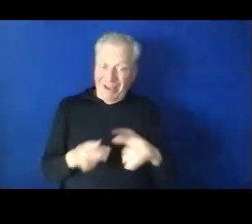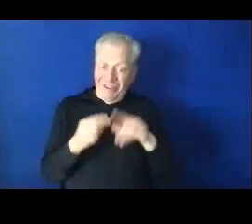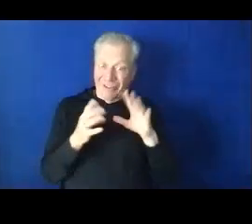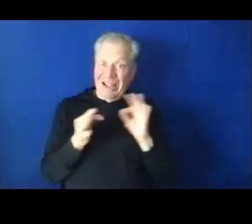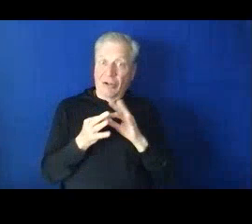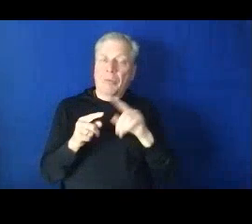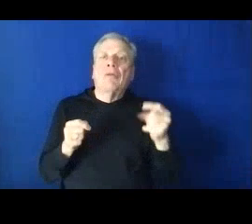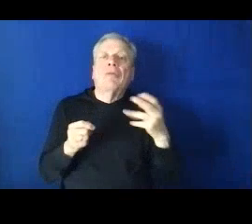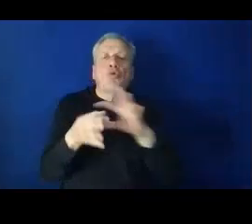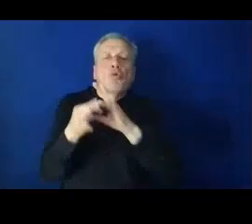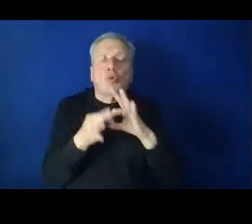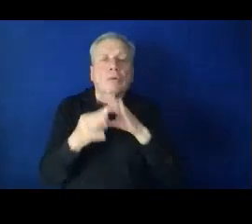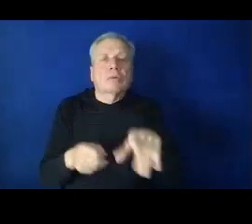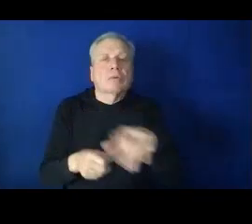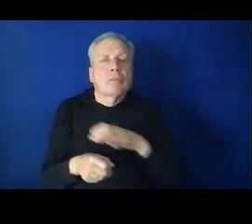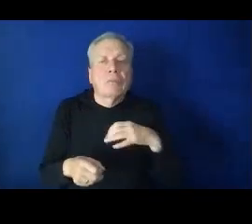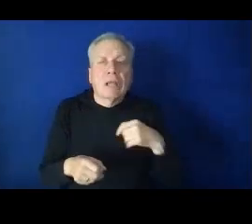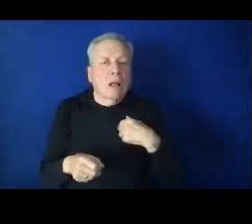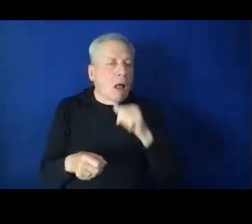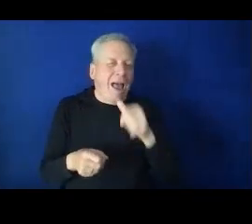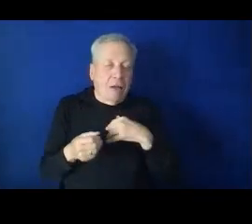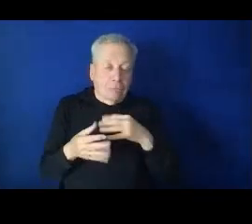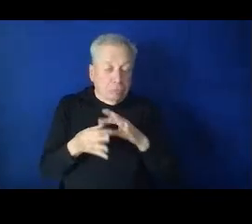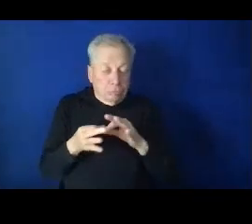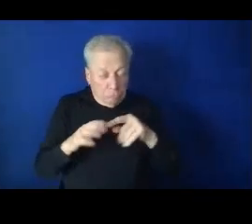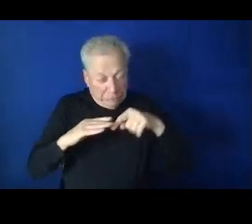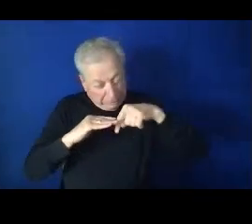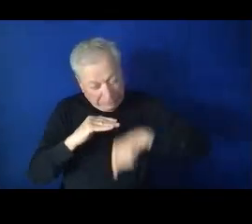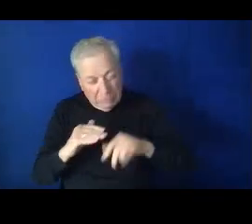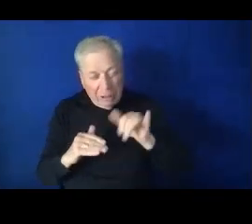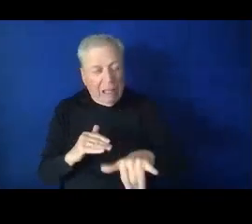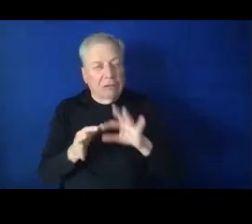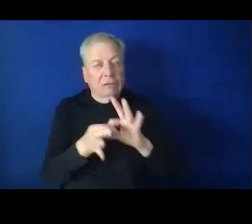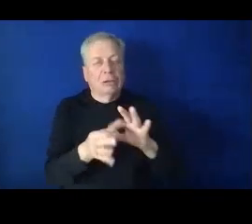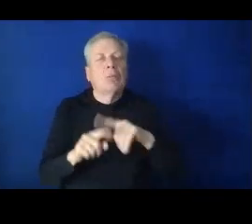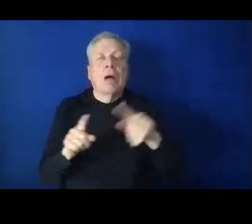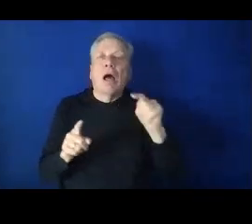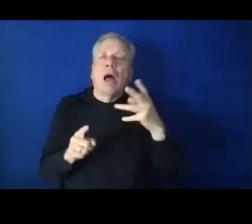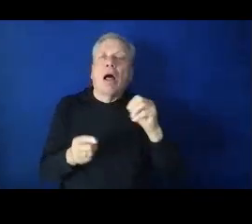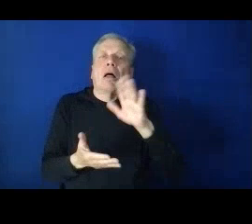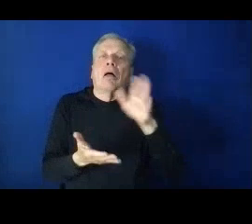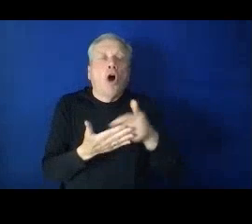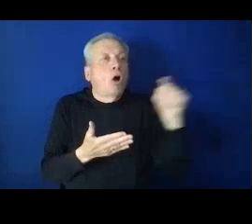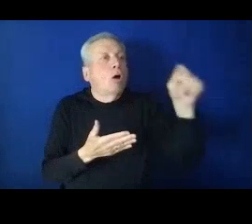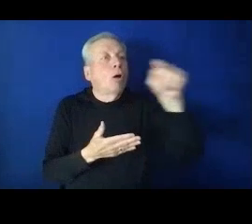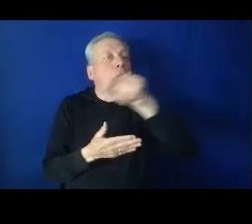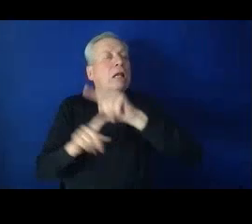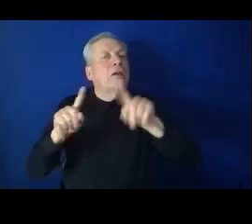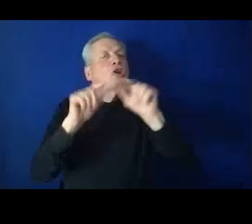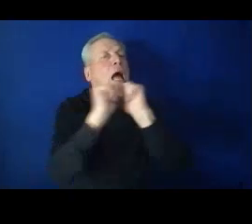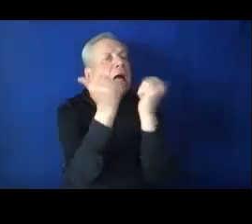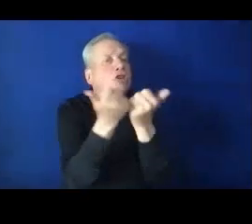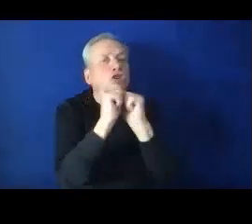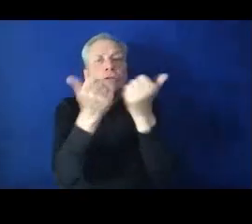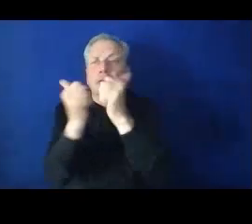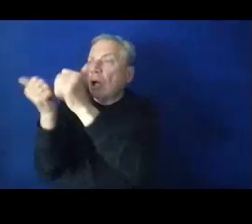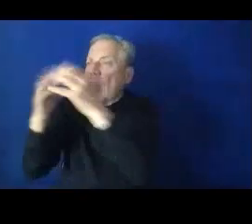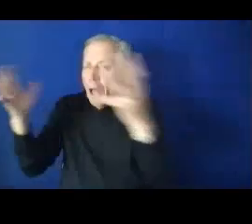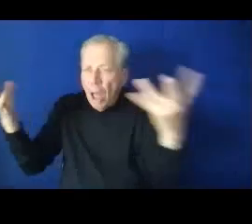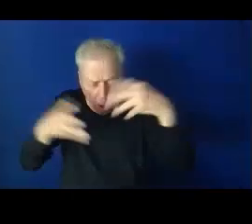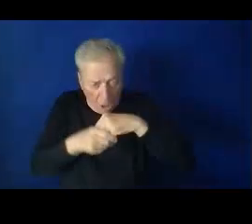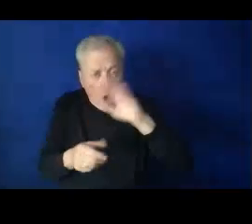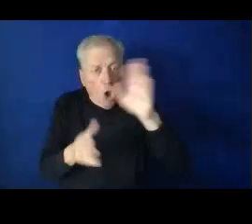Coordinating Committee. I'm not going to really get into that today, but what that is a consortium of all of these agencies. So all of the executives that run